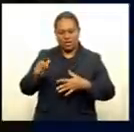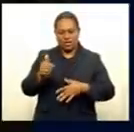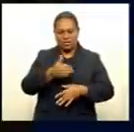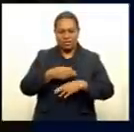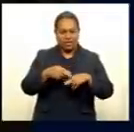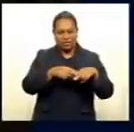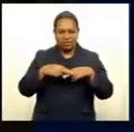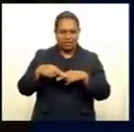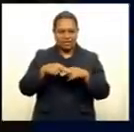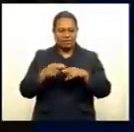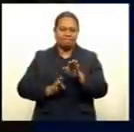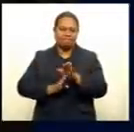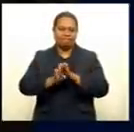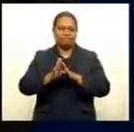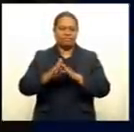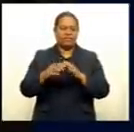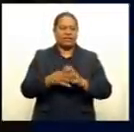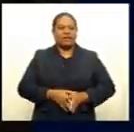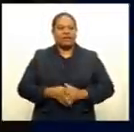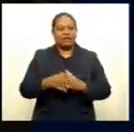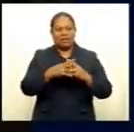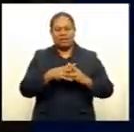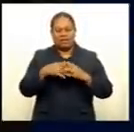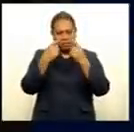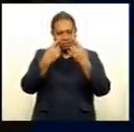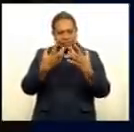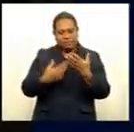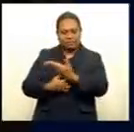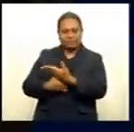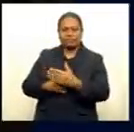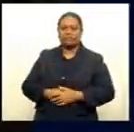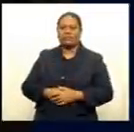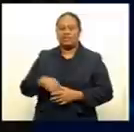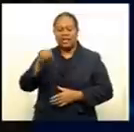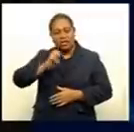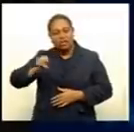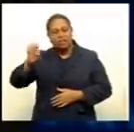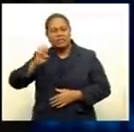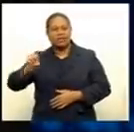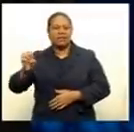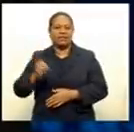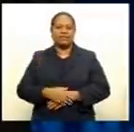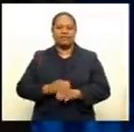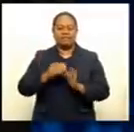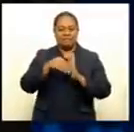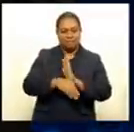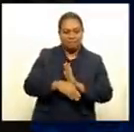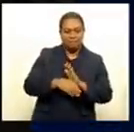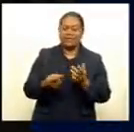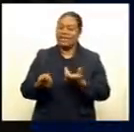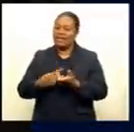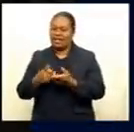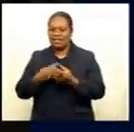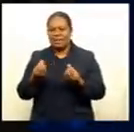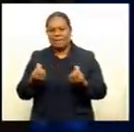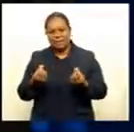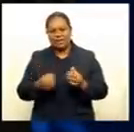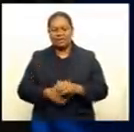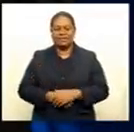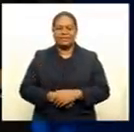dollar was pegged higher against the US greenback, PNG kina, euro and the Japanese yen, but lost ground versus the other currencies we